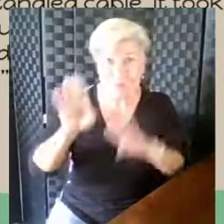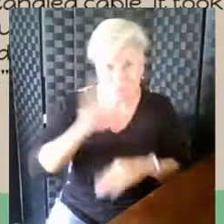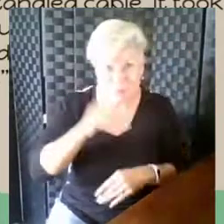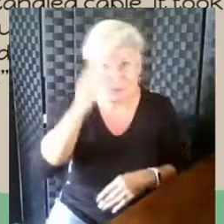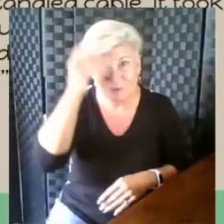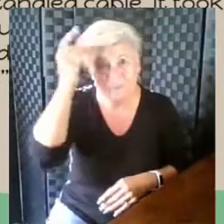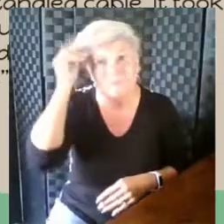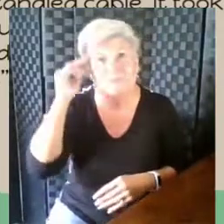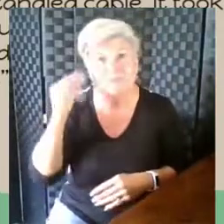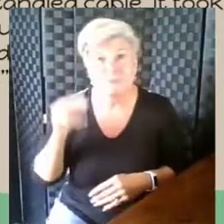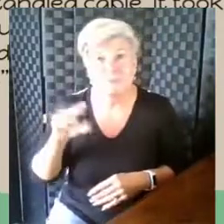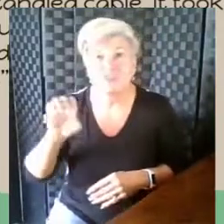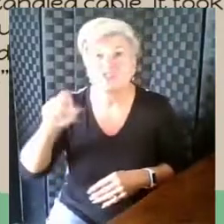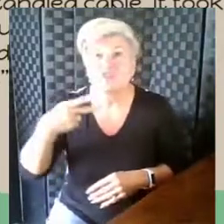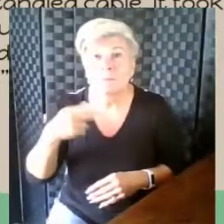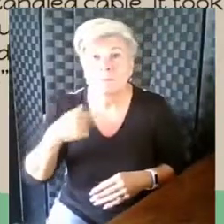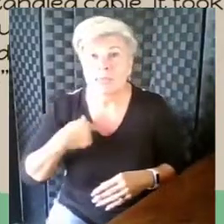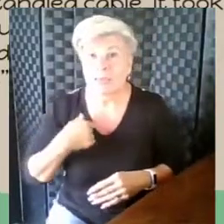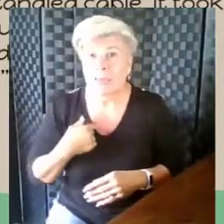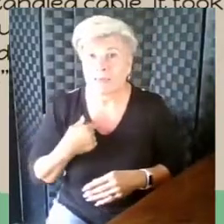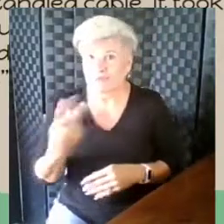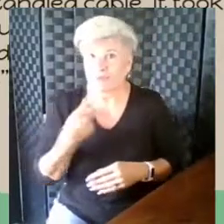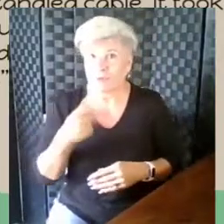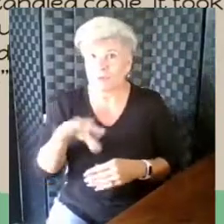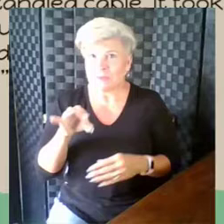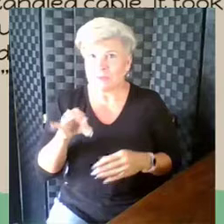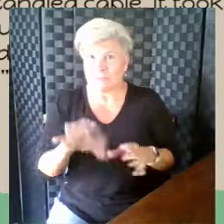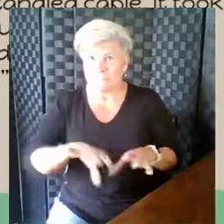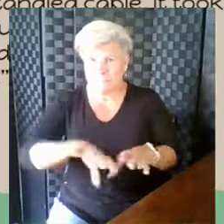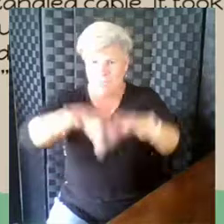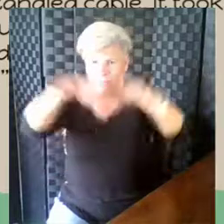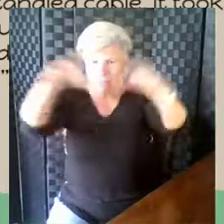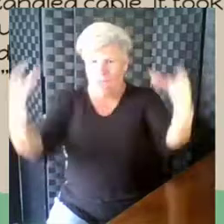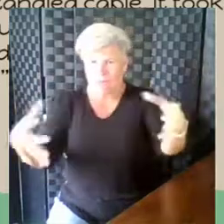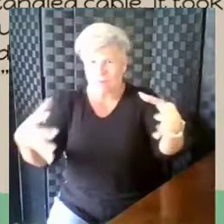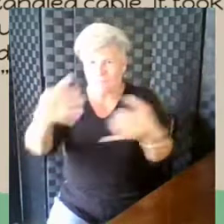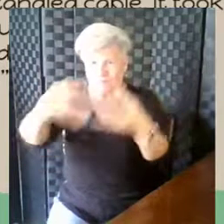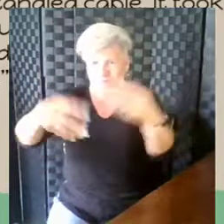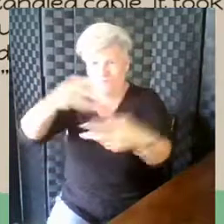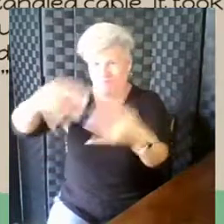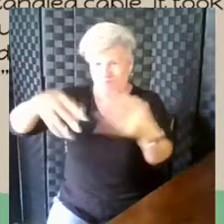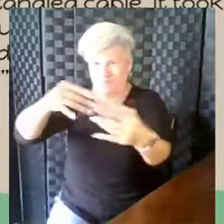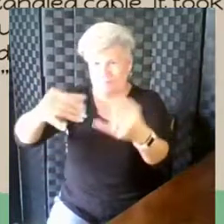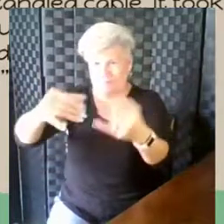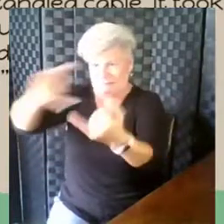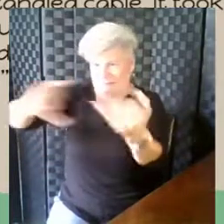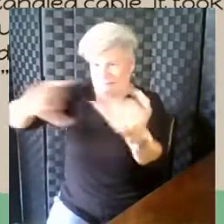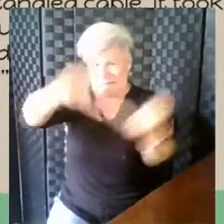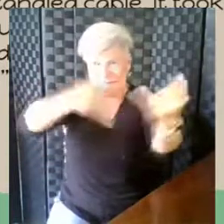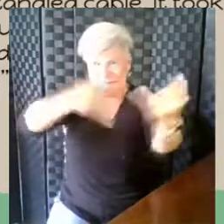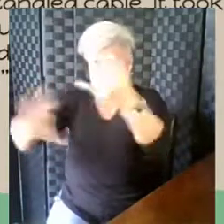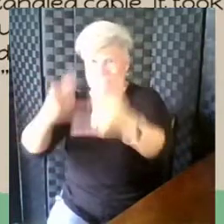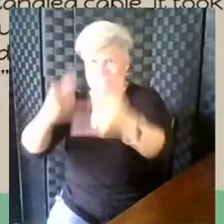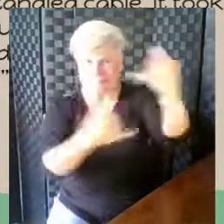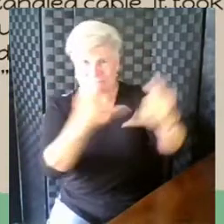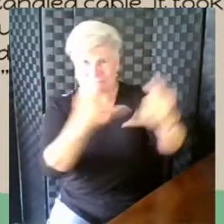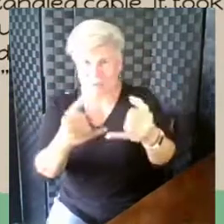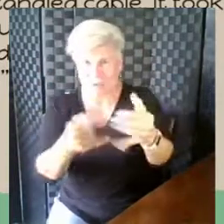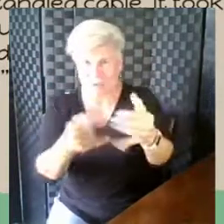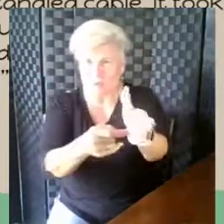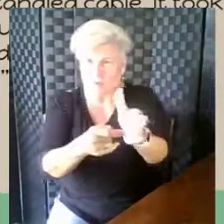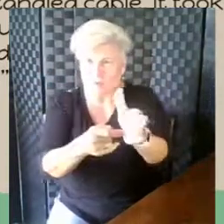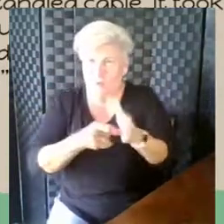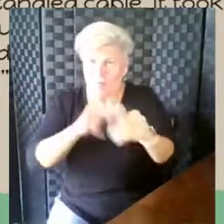in trouble." Chip and I found this big pile of tangled cable. It took